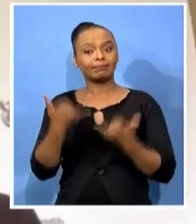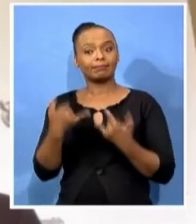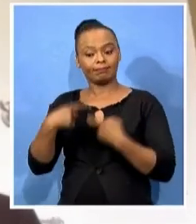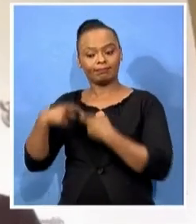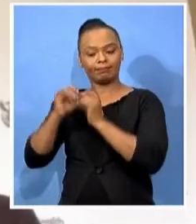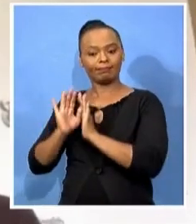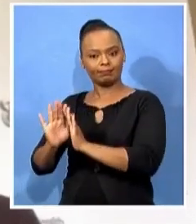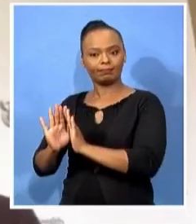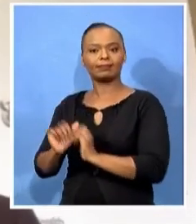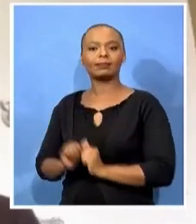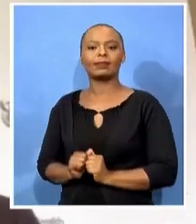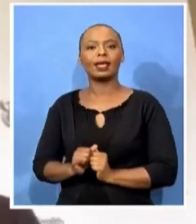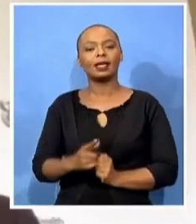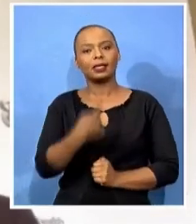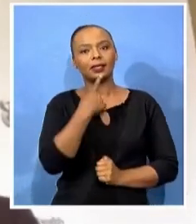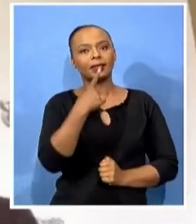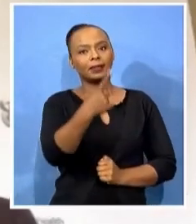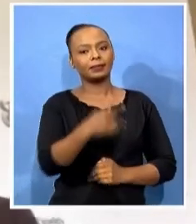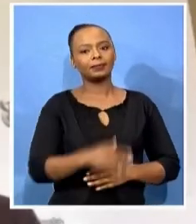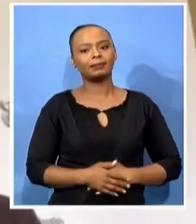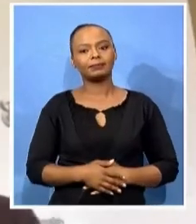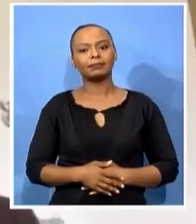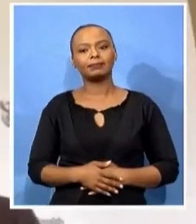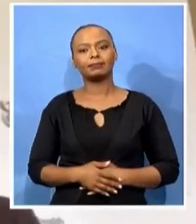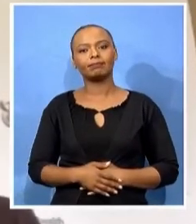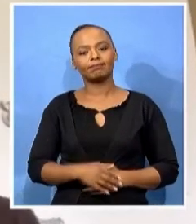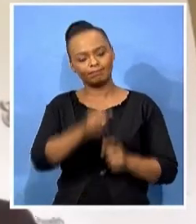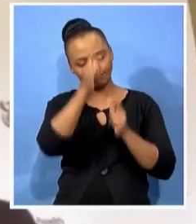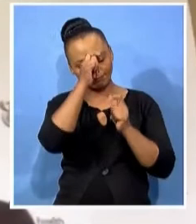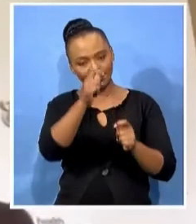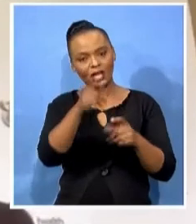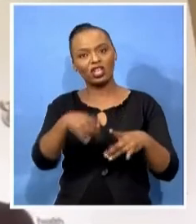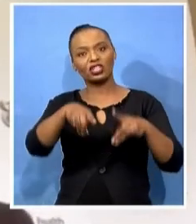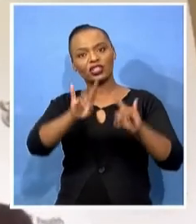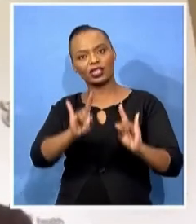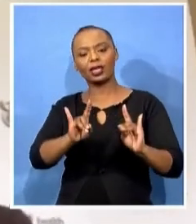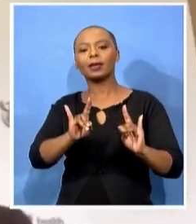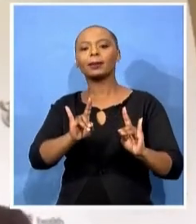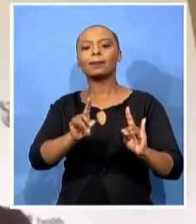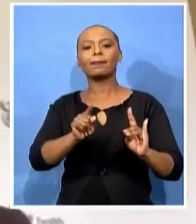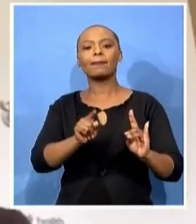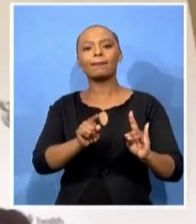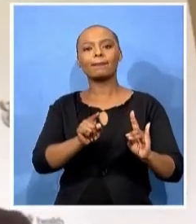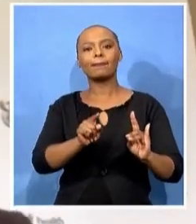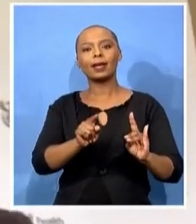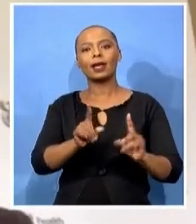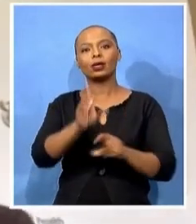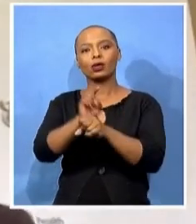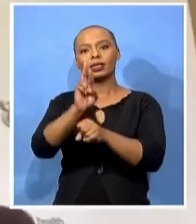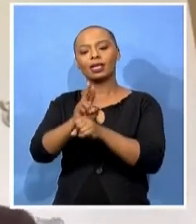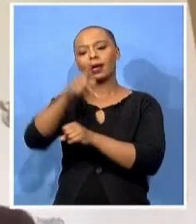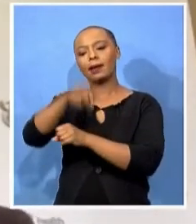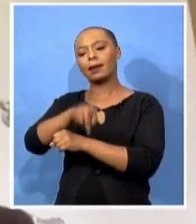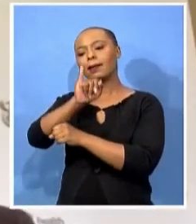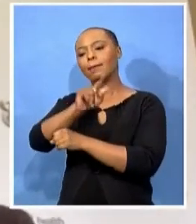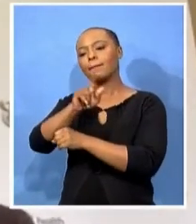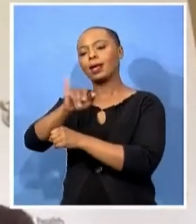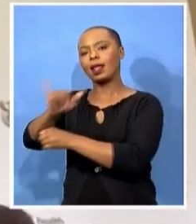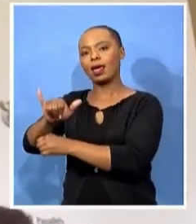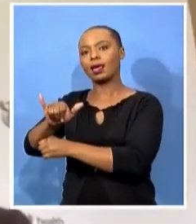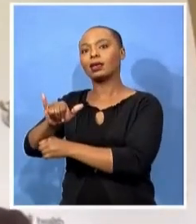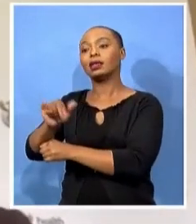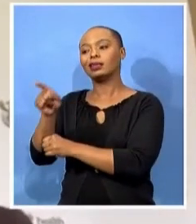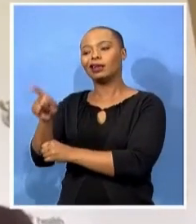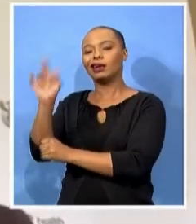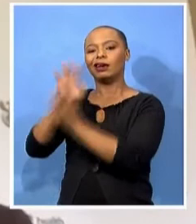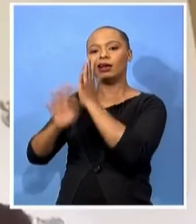Honorable Chairperson, if we could allow Dr. Anban Pillay to take us through the presentation. I will come back afterwards then